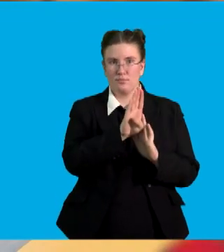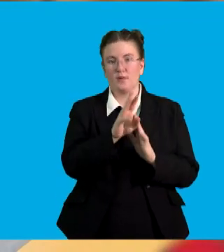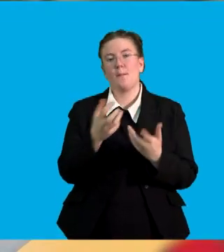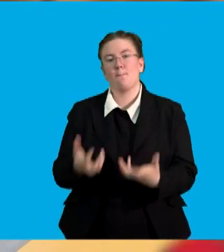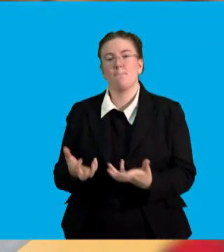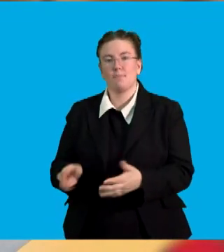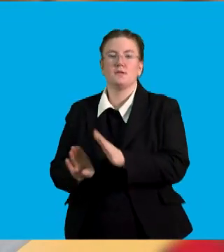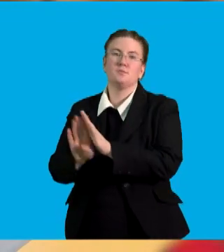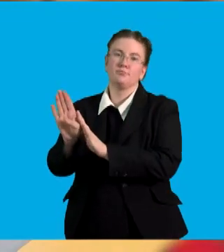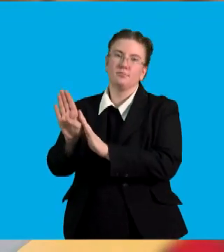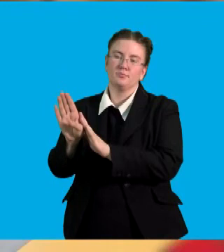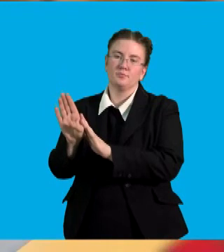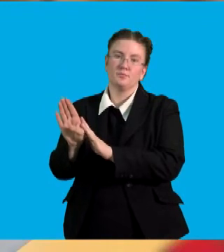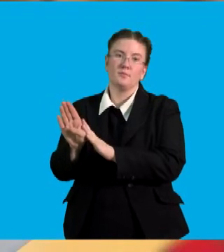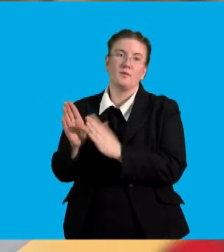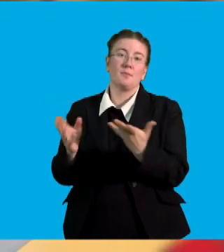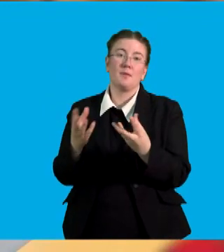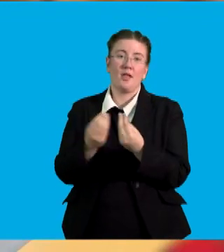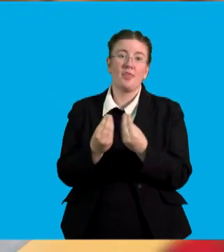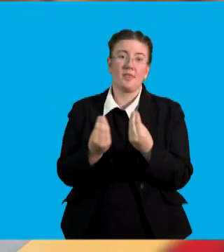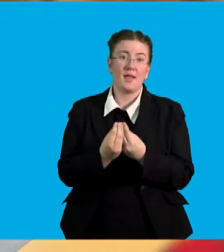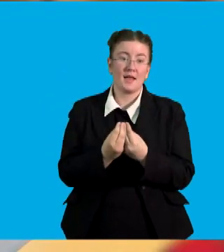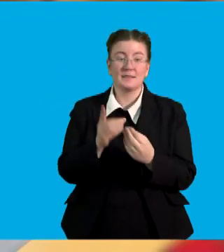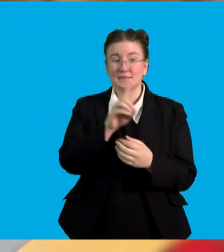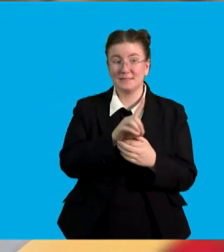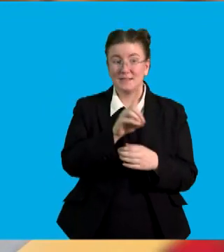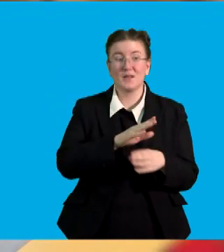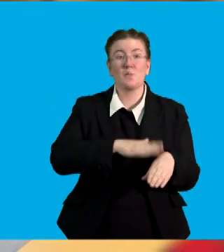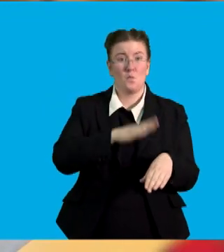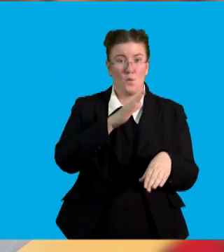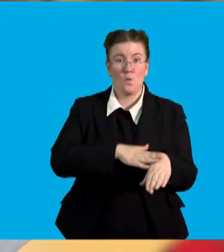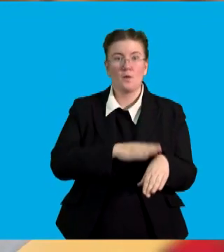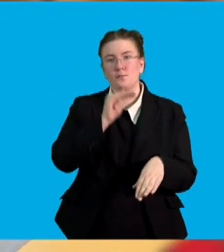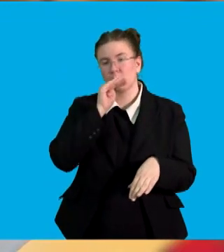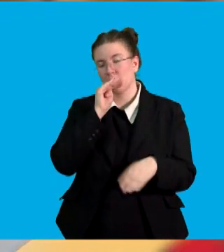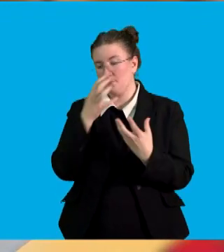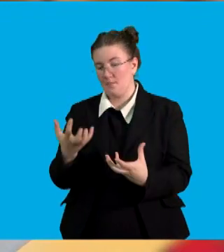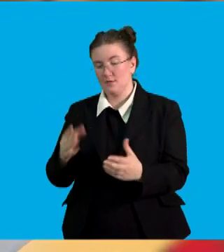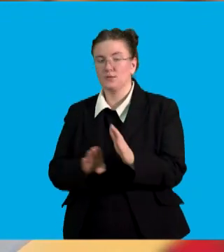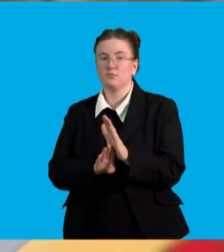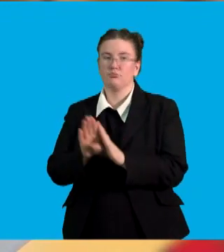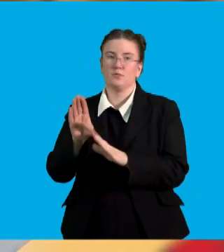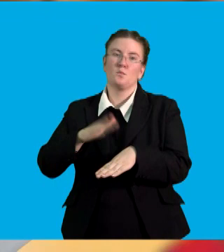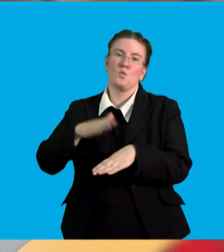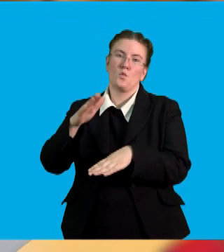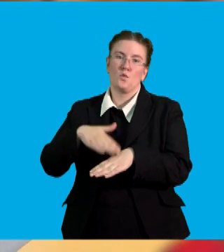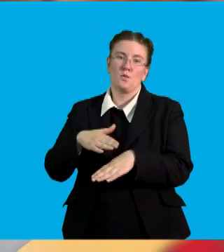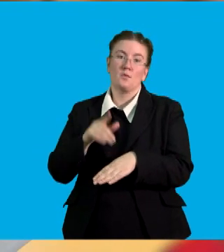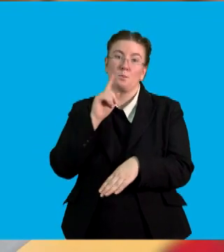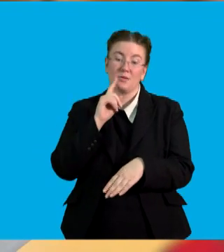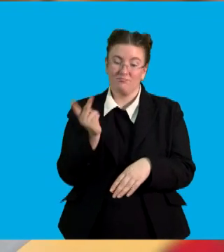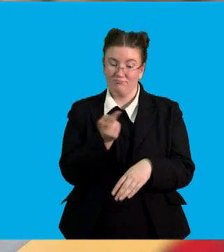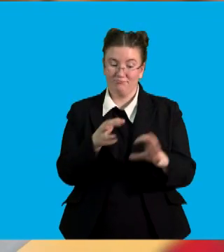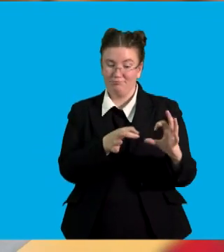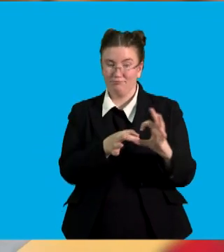increases, the mass also increases. So if a substance has a greater density, it will also have a greater mass. But the